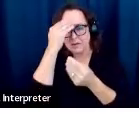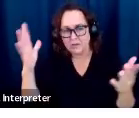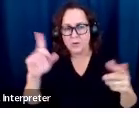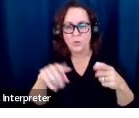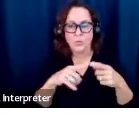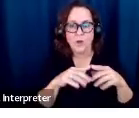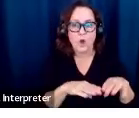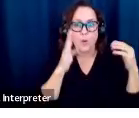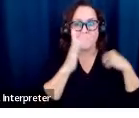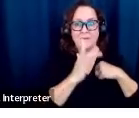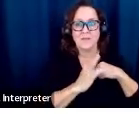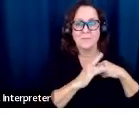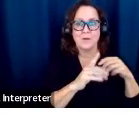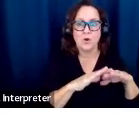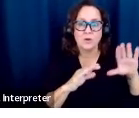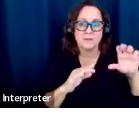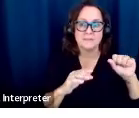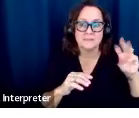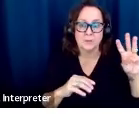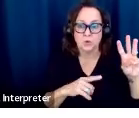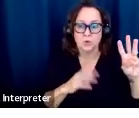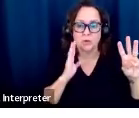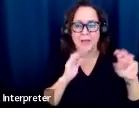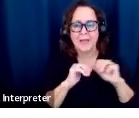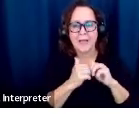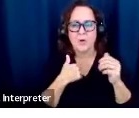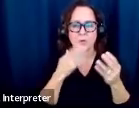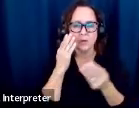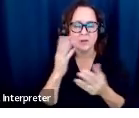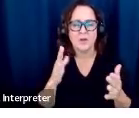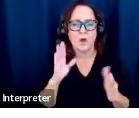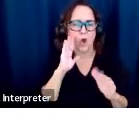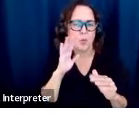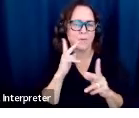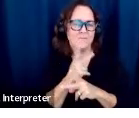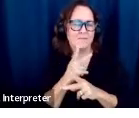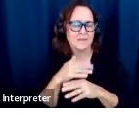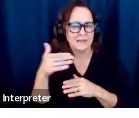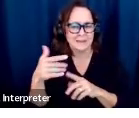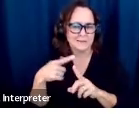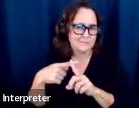we will be figuring that out hopefully in like the next month or so.